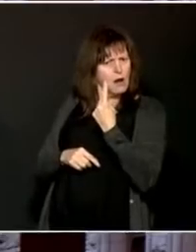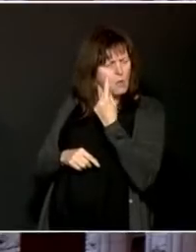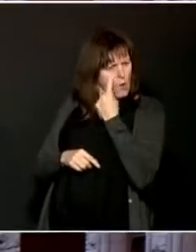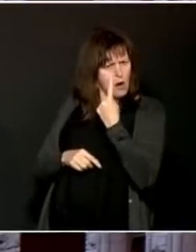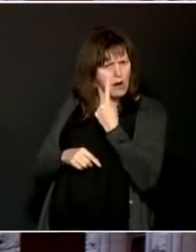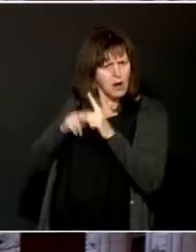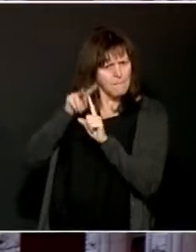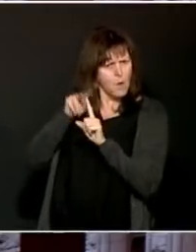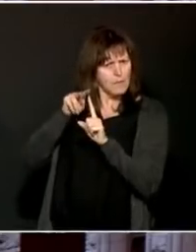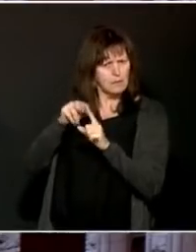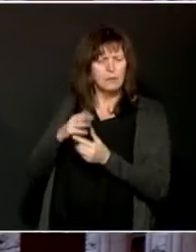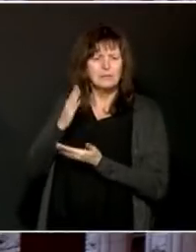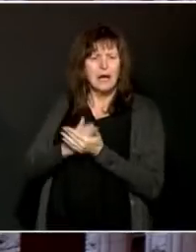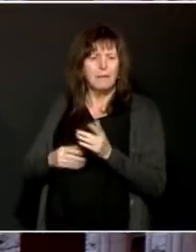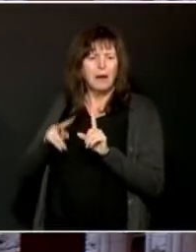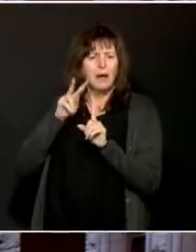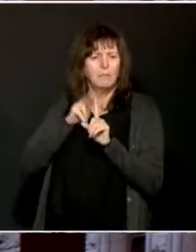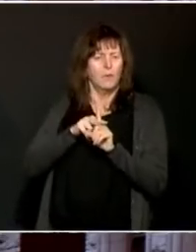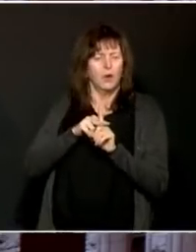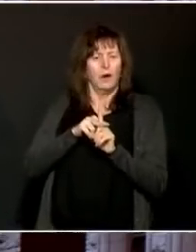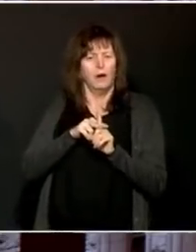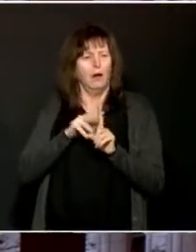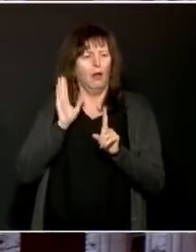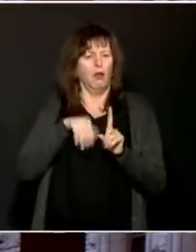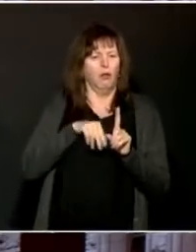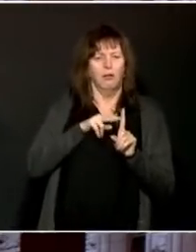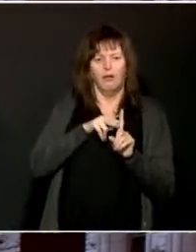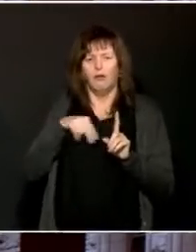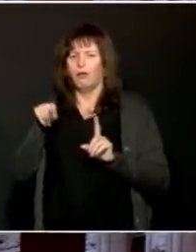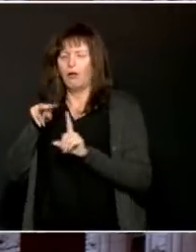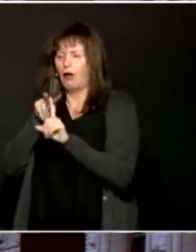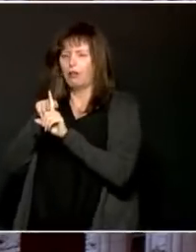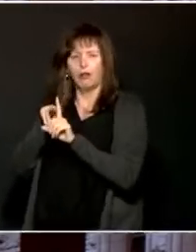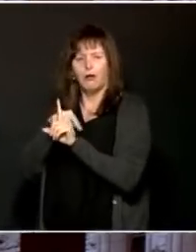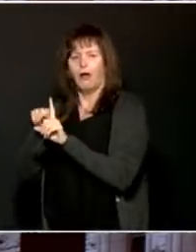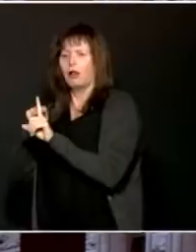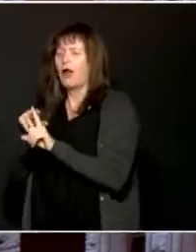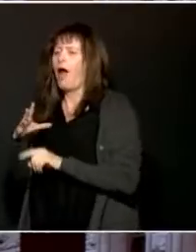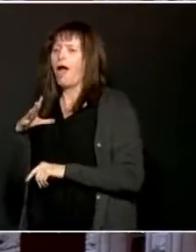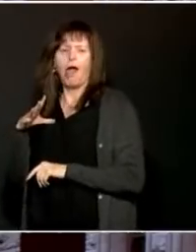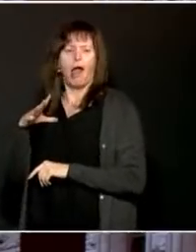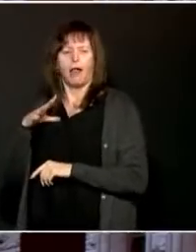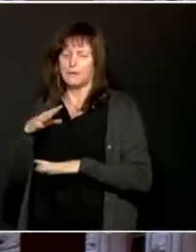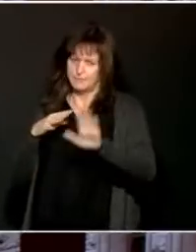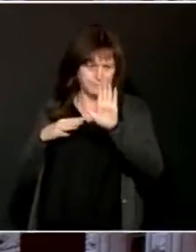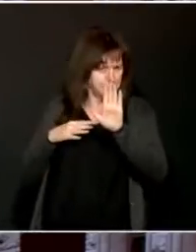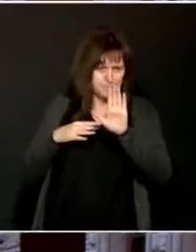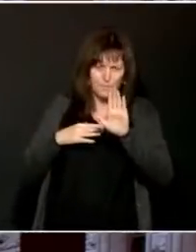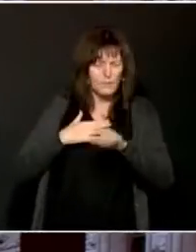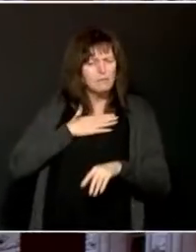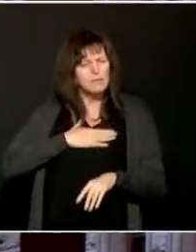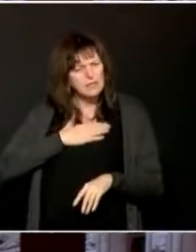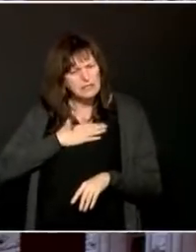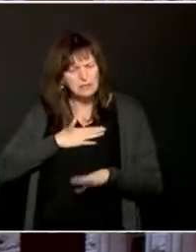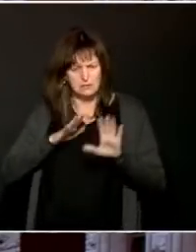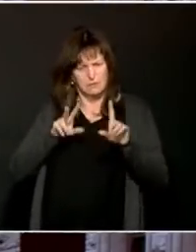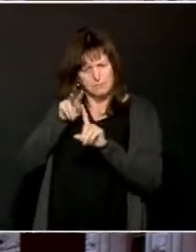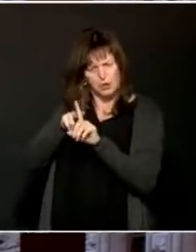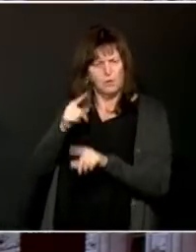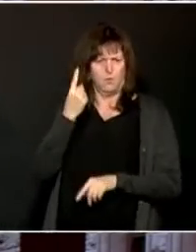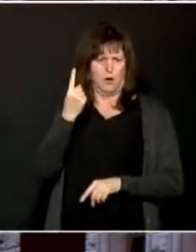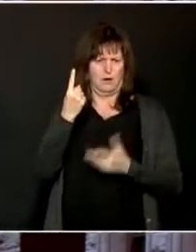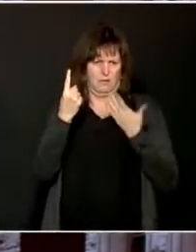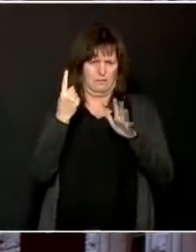booking multiple. I would ask you to discourage that from happening. You will get your time when you're booked. So do it. Do